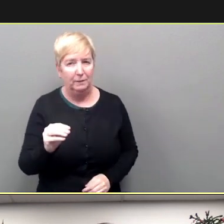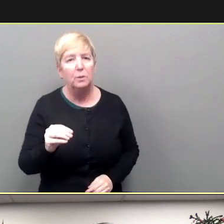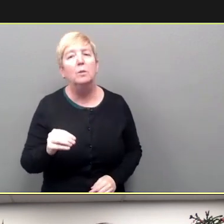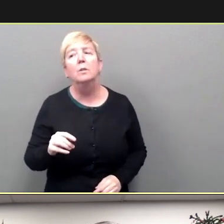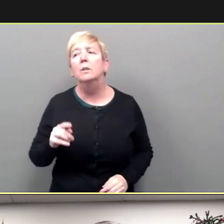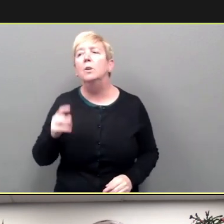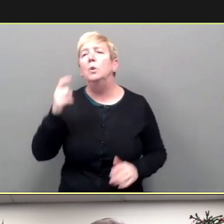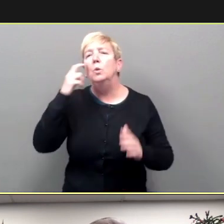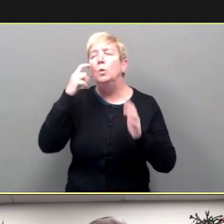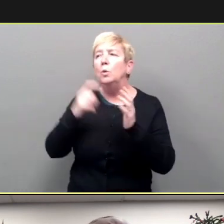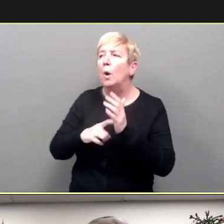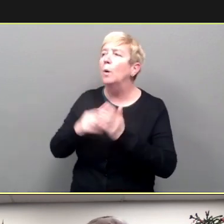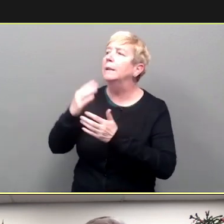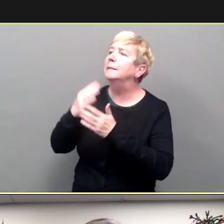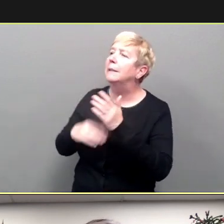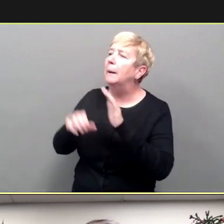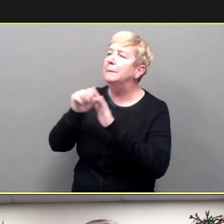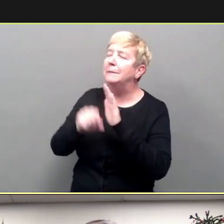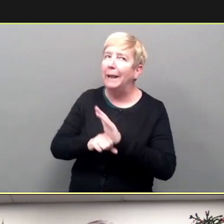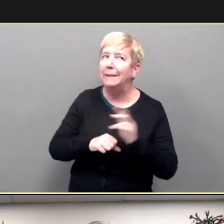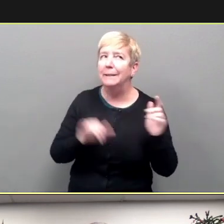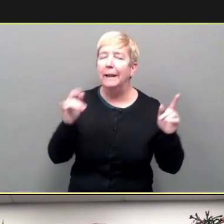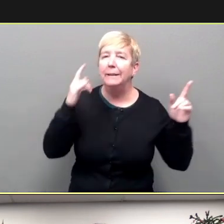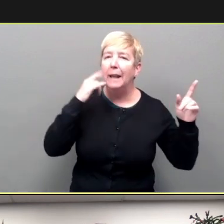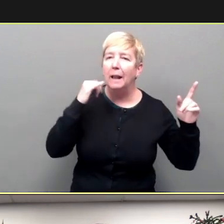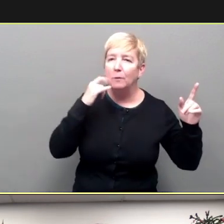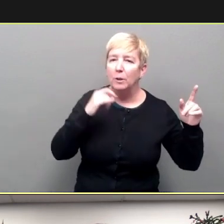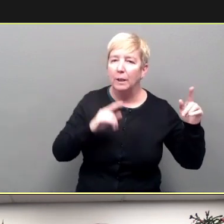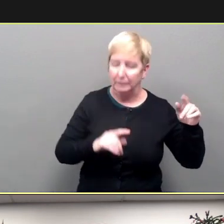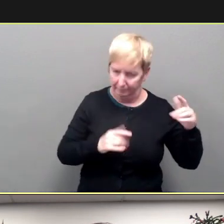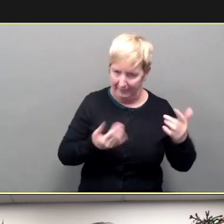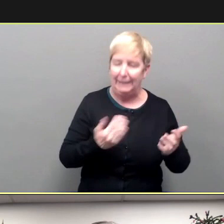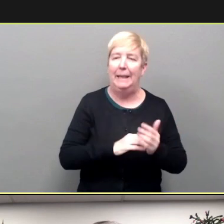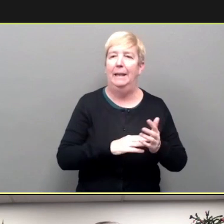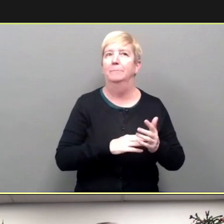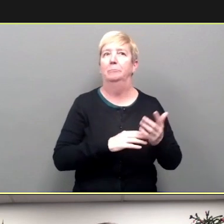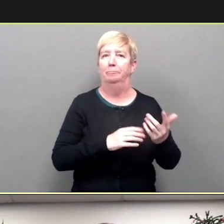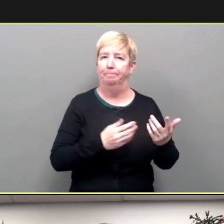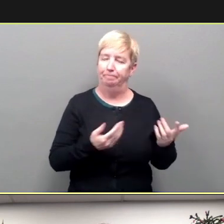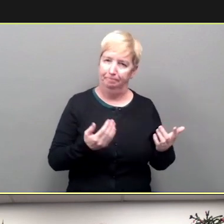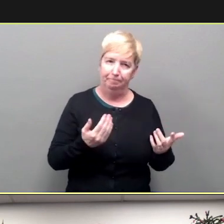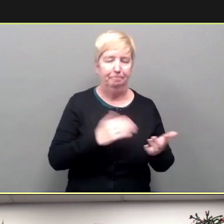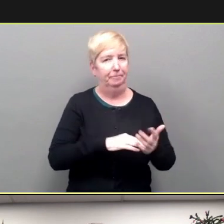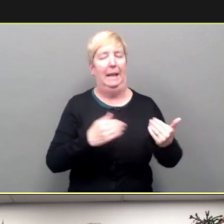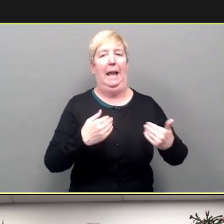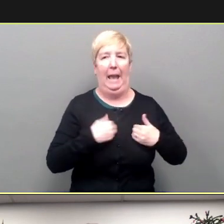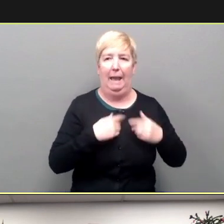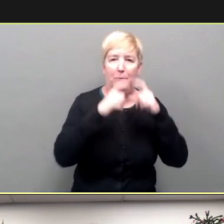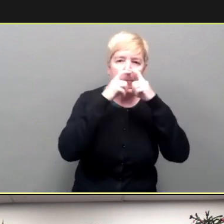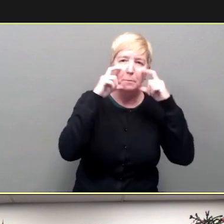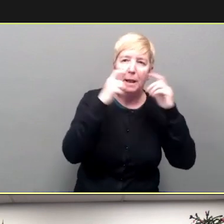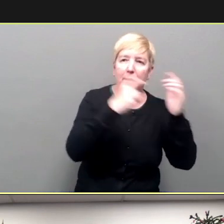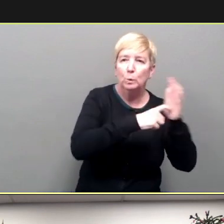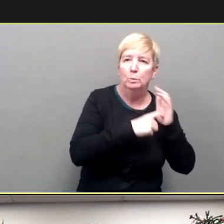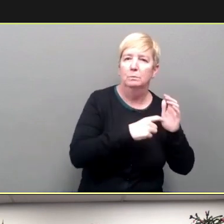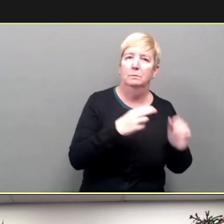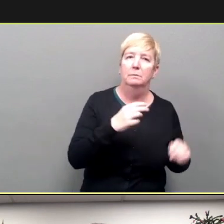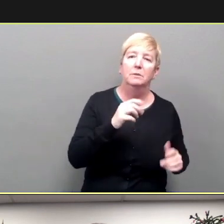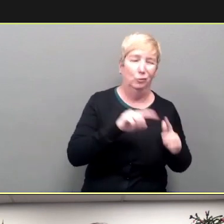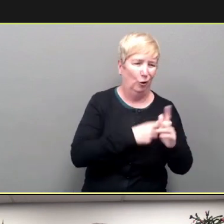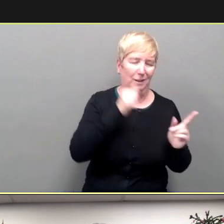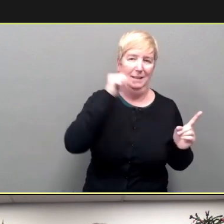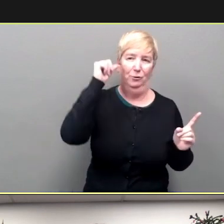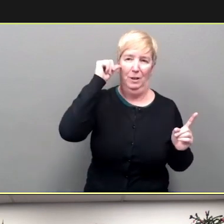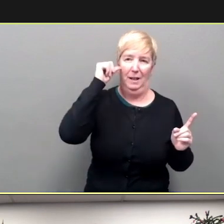municipalities and states, I noticed California went back online with a mask mandate statewide yesterday as well. So that